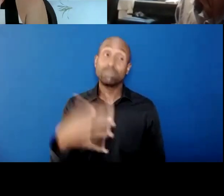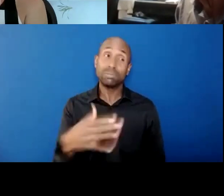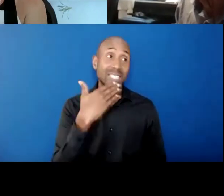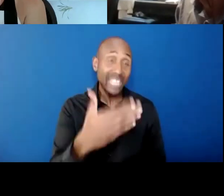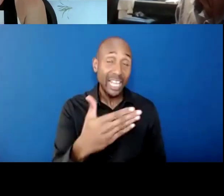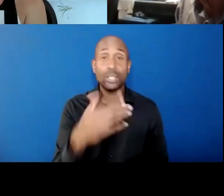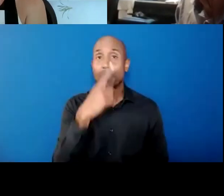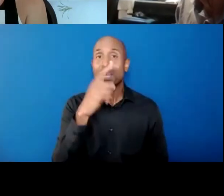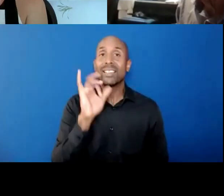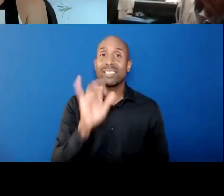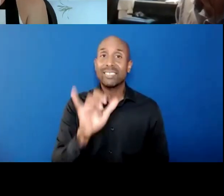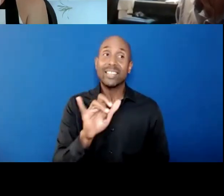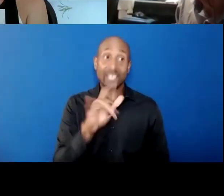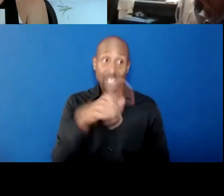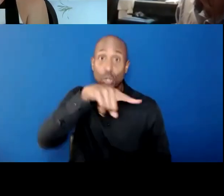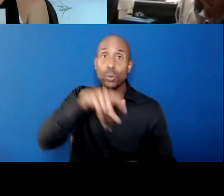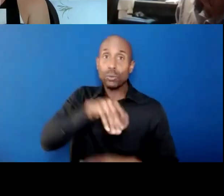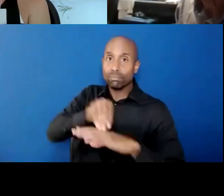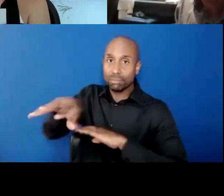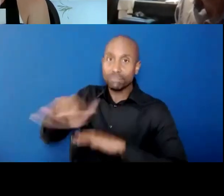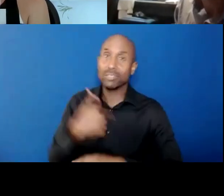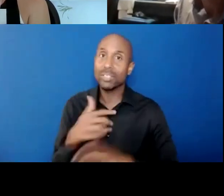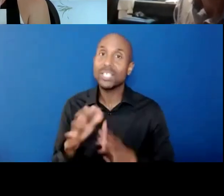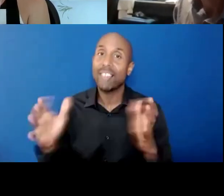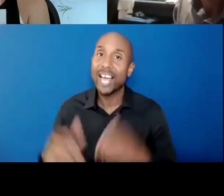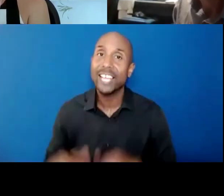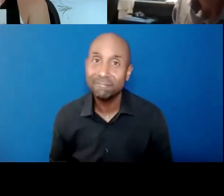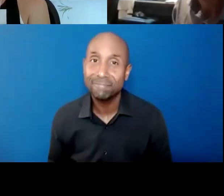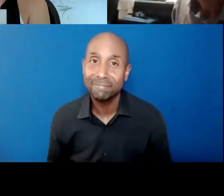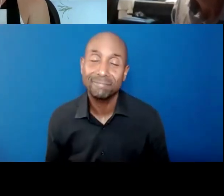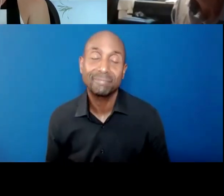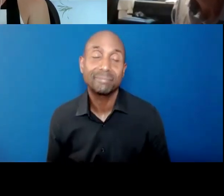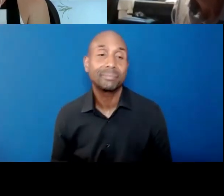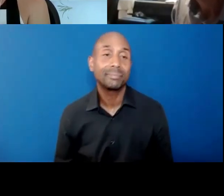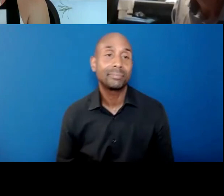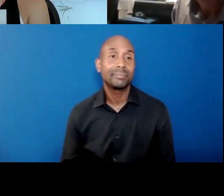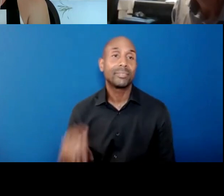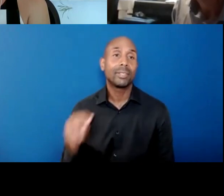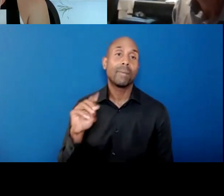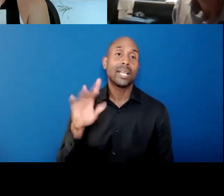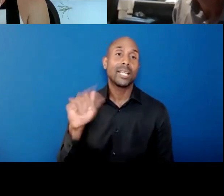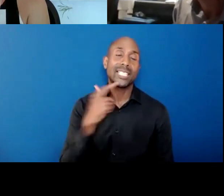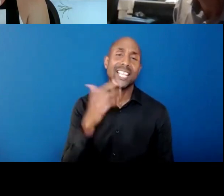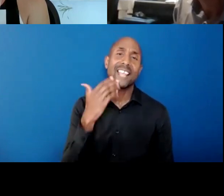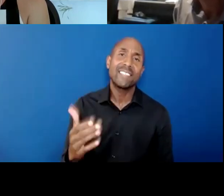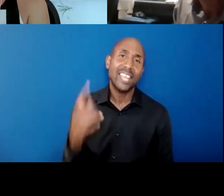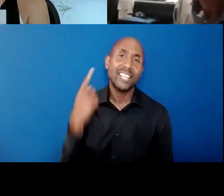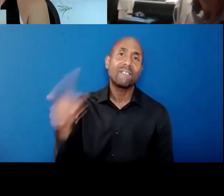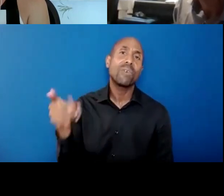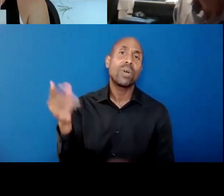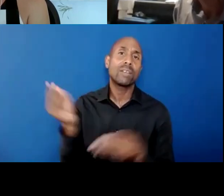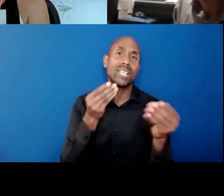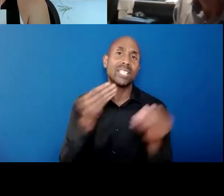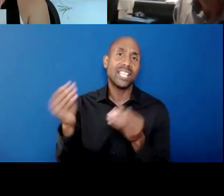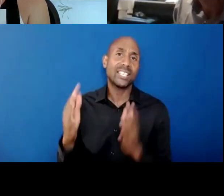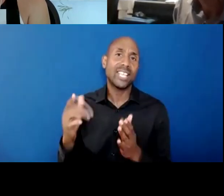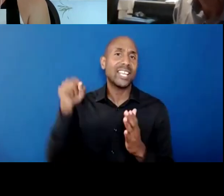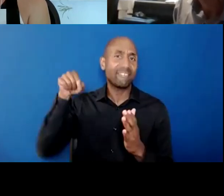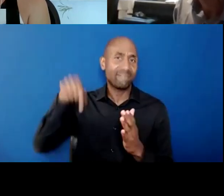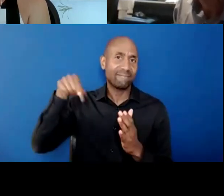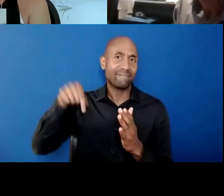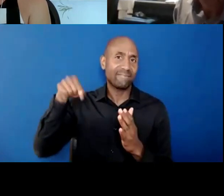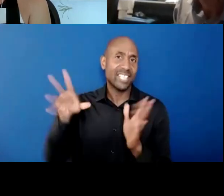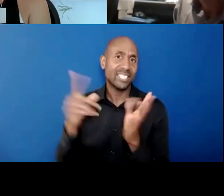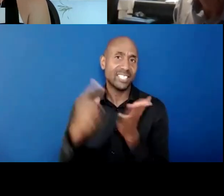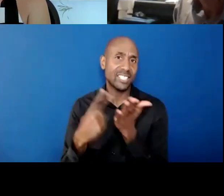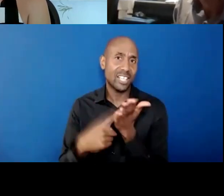Thanks, David. Thanks, David, for facilitating this session and having this discussion with the Clearinghouse team. I